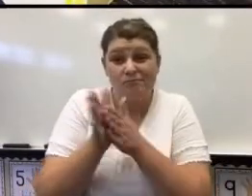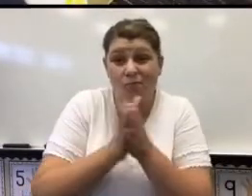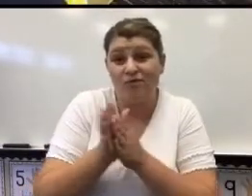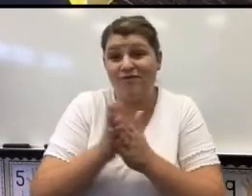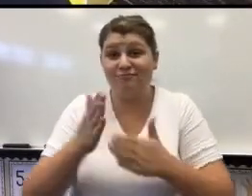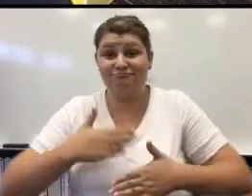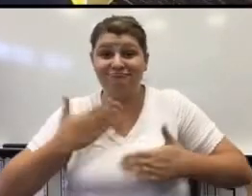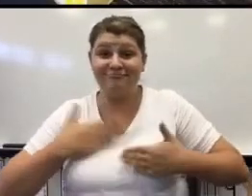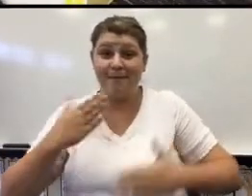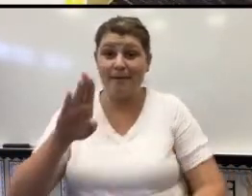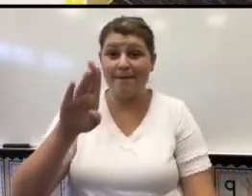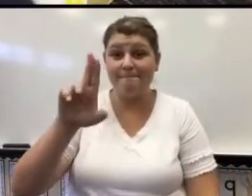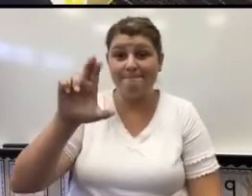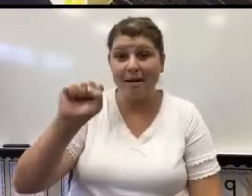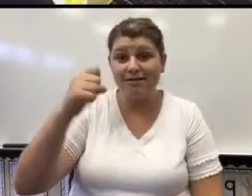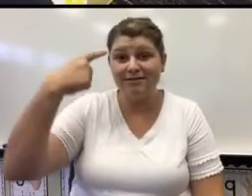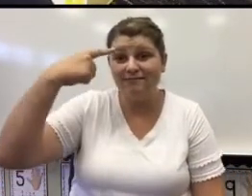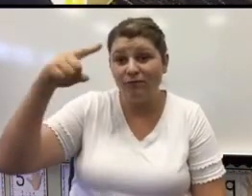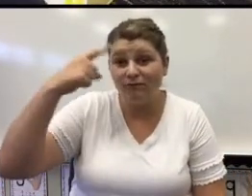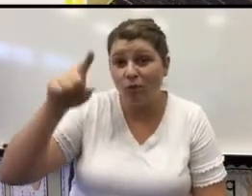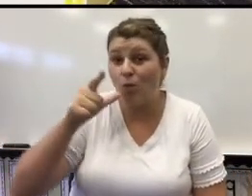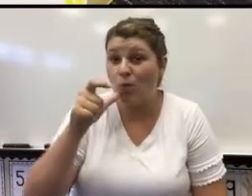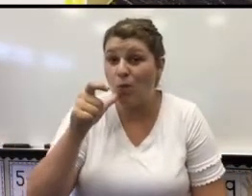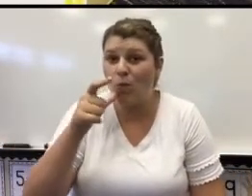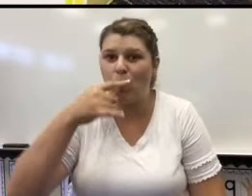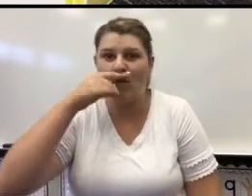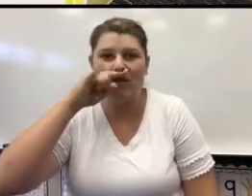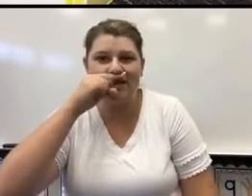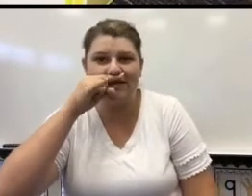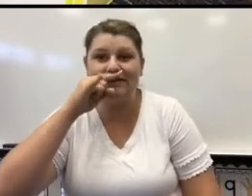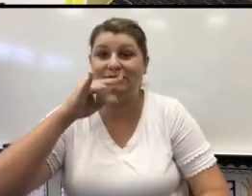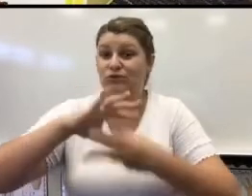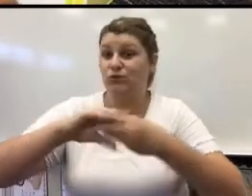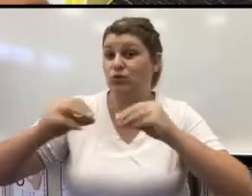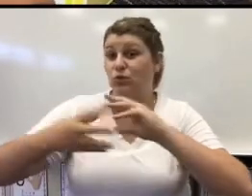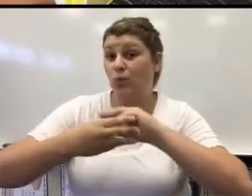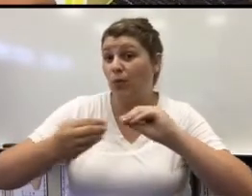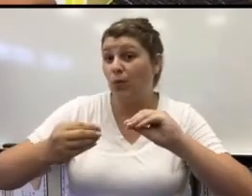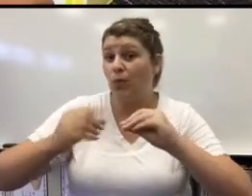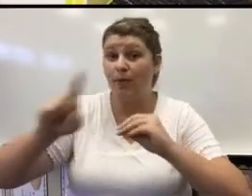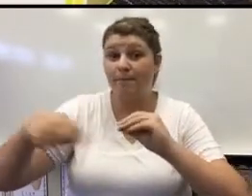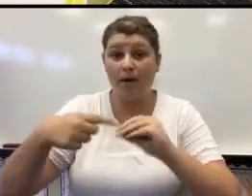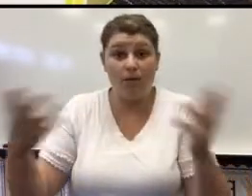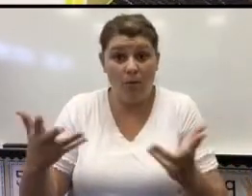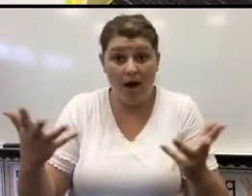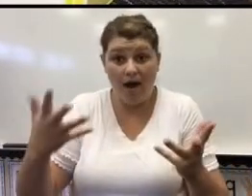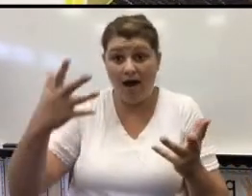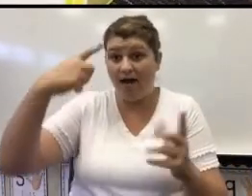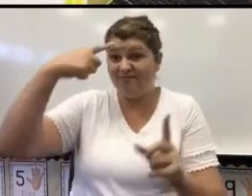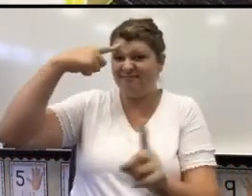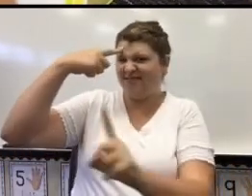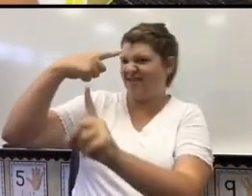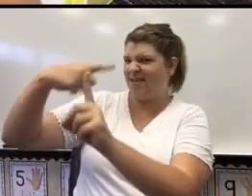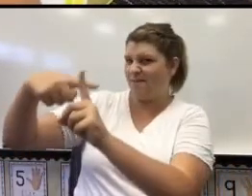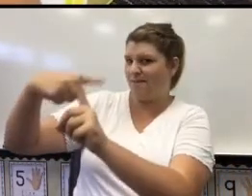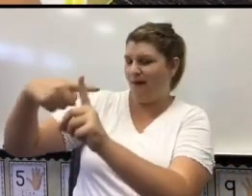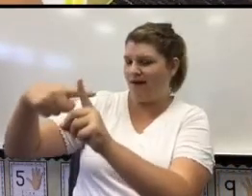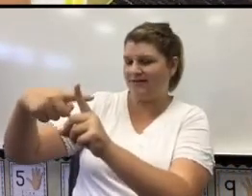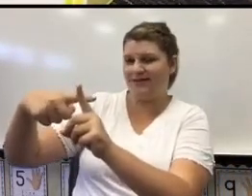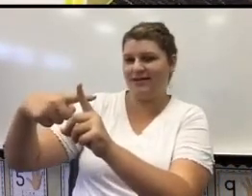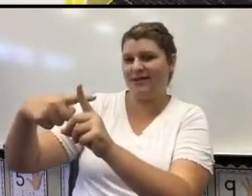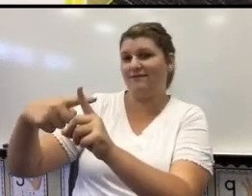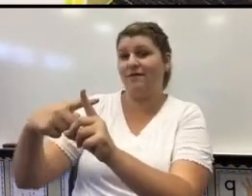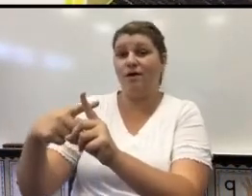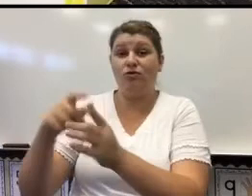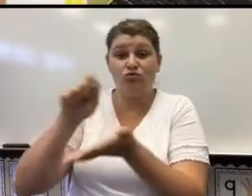The Energy Bus for Kids, a story about staying positive and overcoming